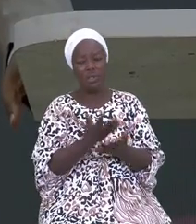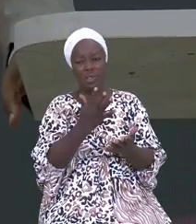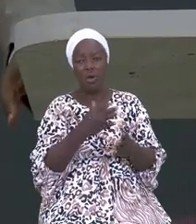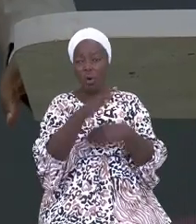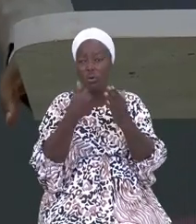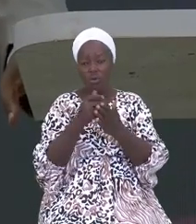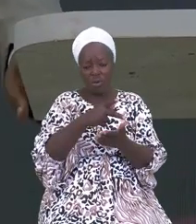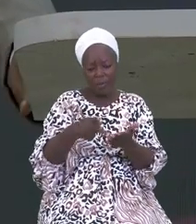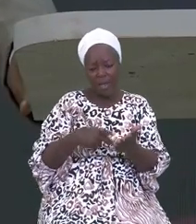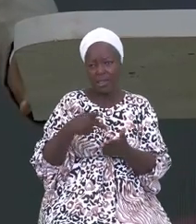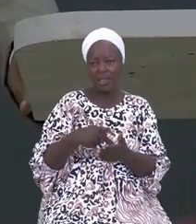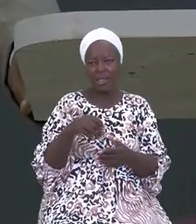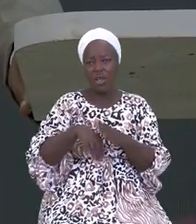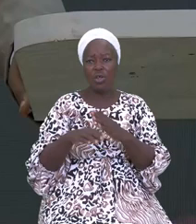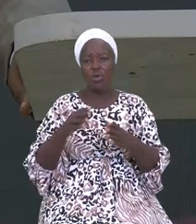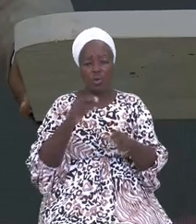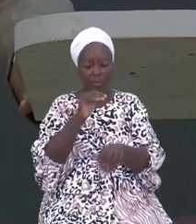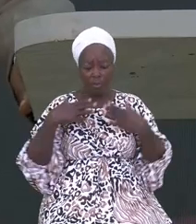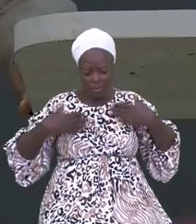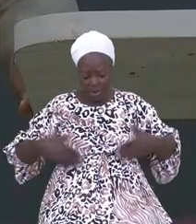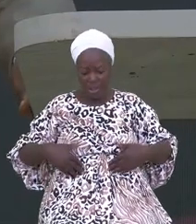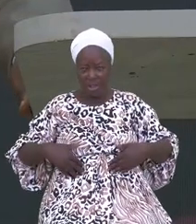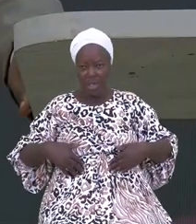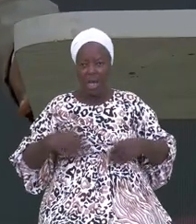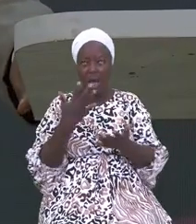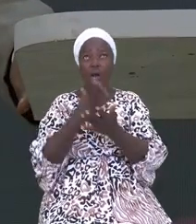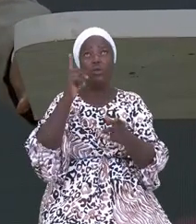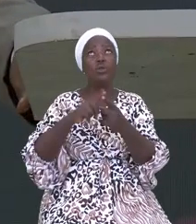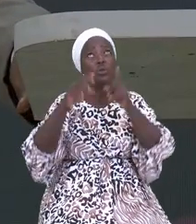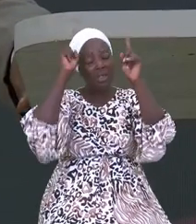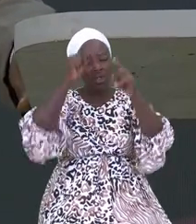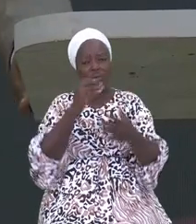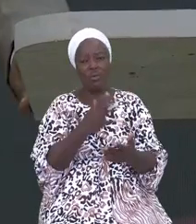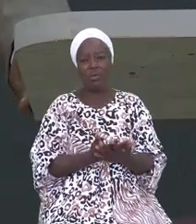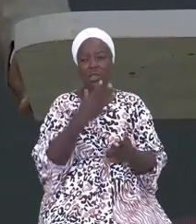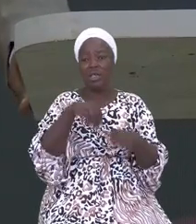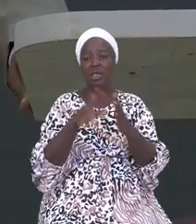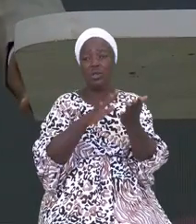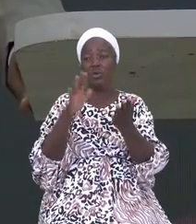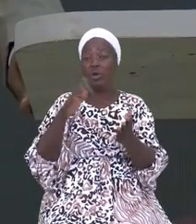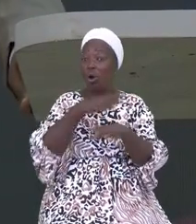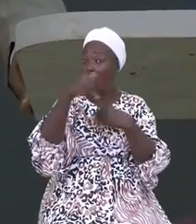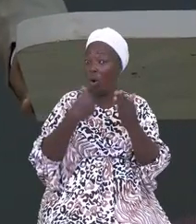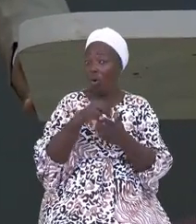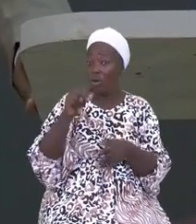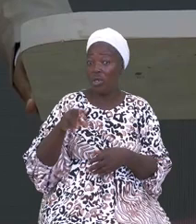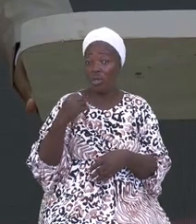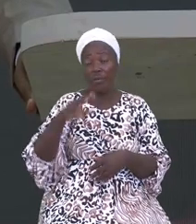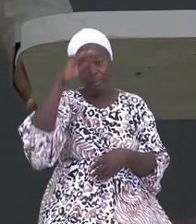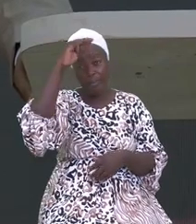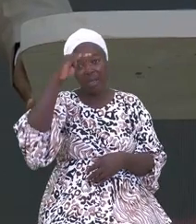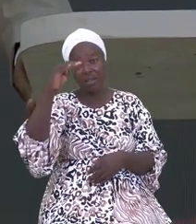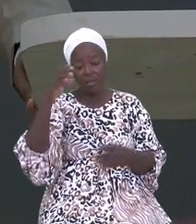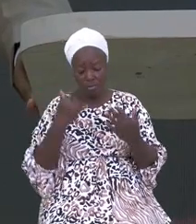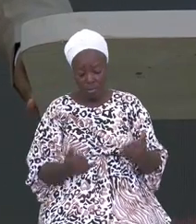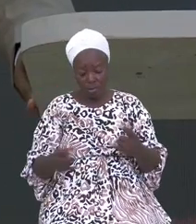parts in your working body, according to his riches in glory. All needs of man